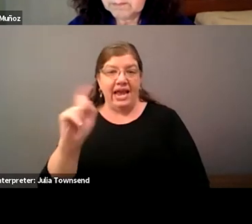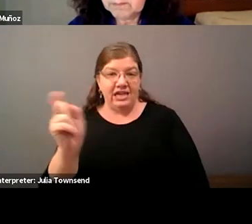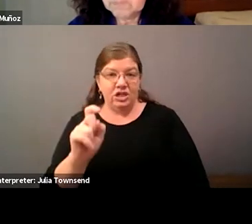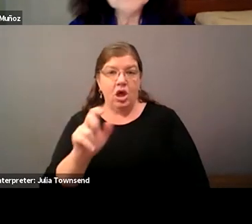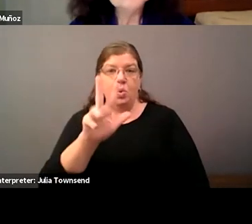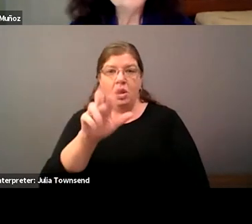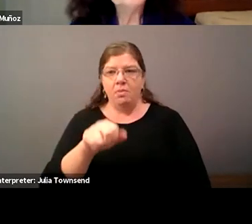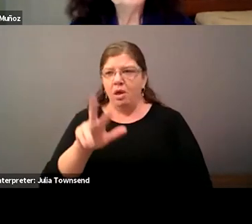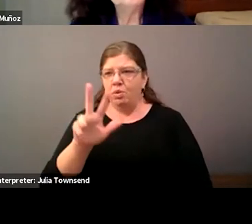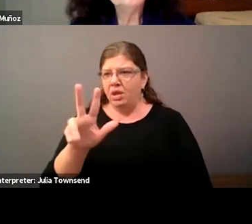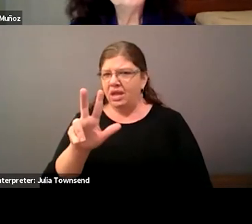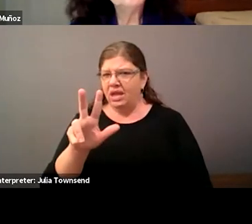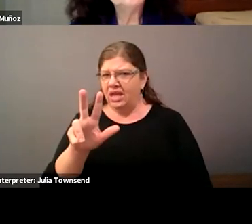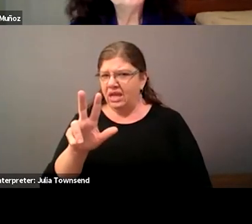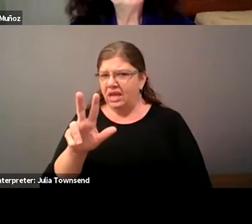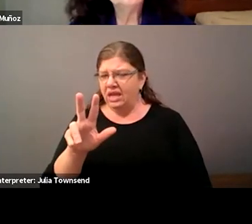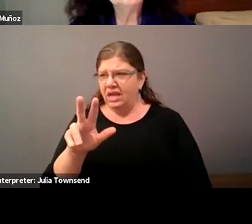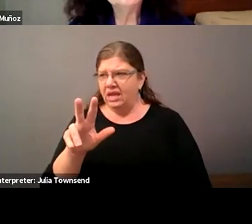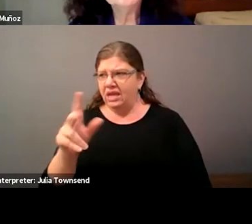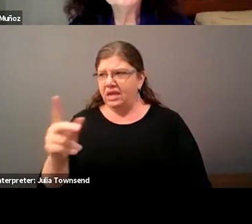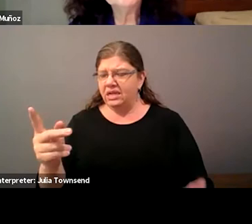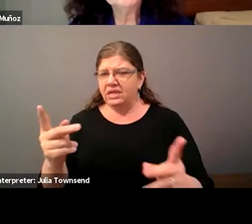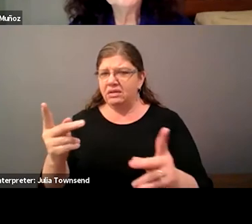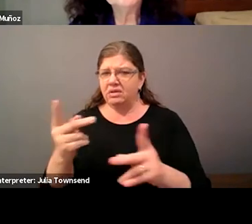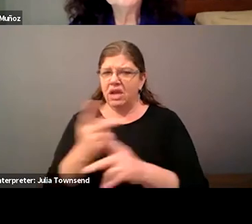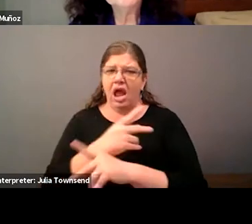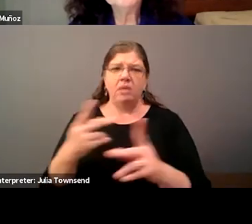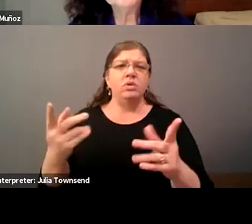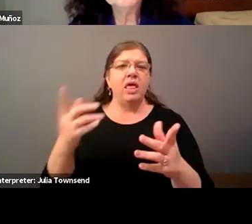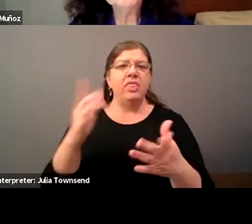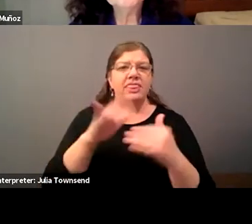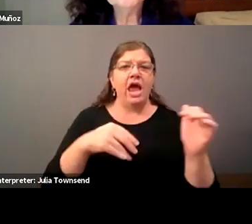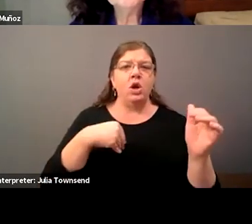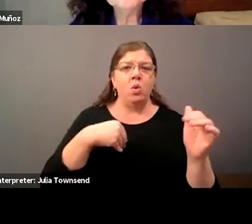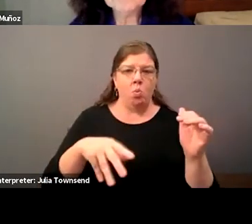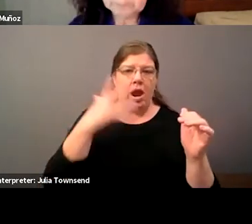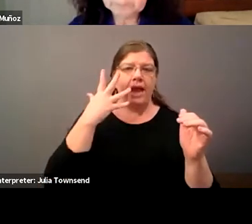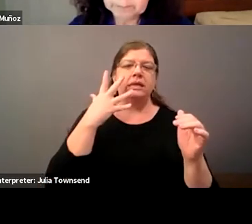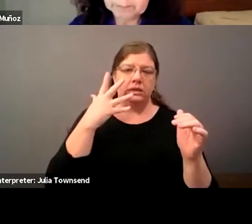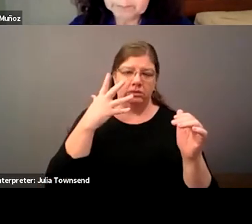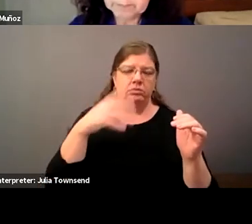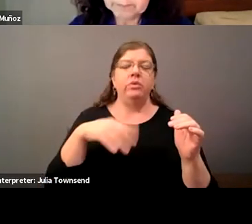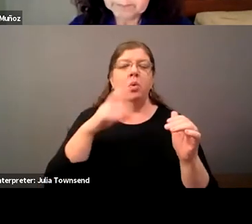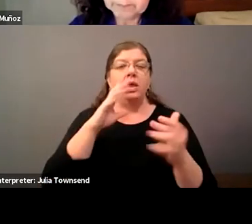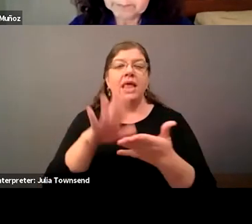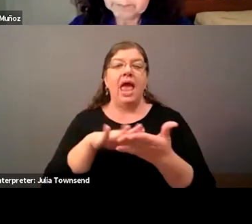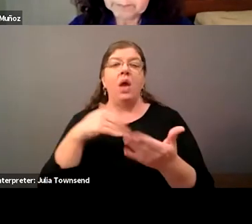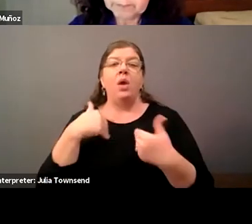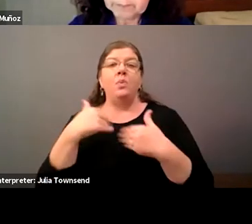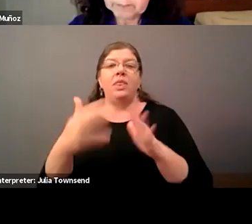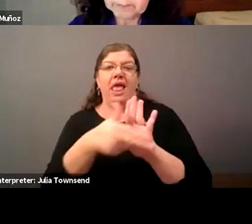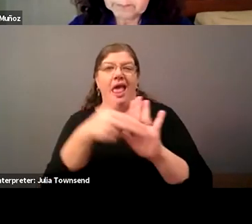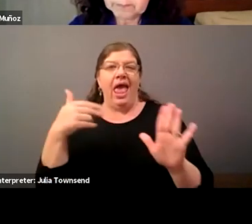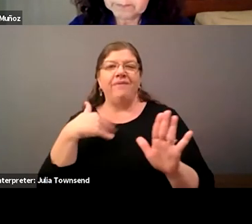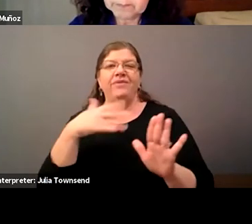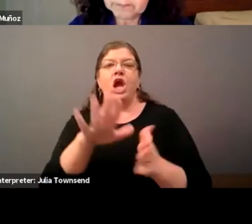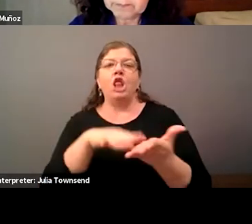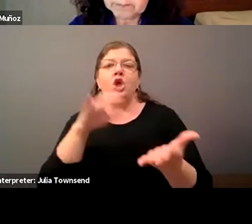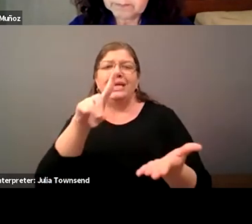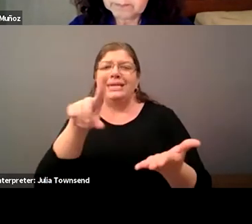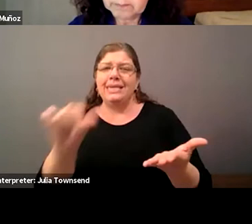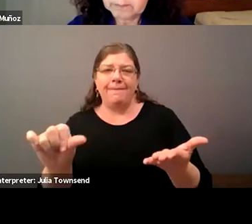rate than their white peers while with having learning disabilities my